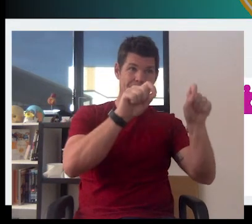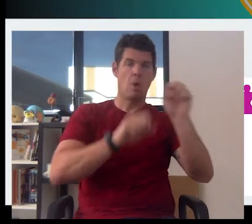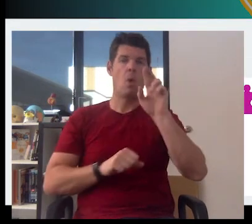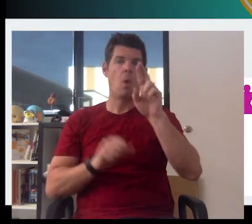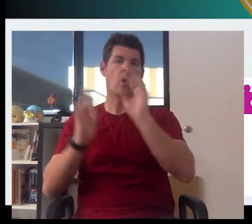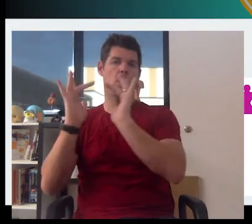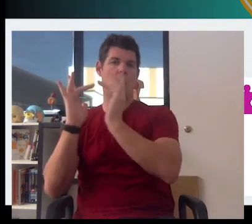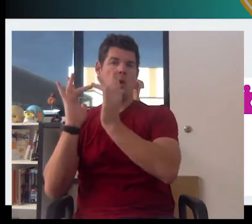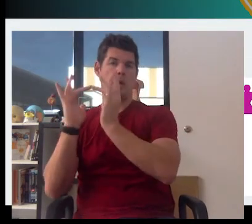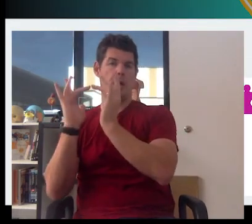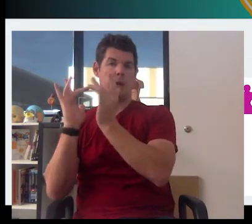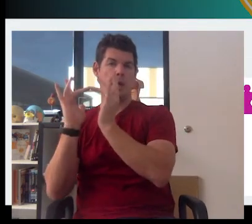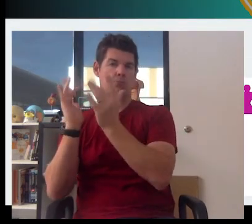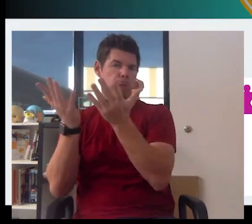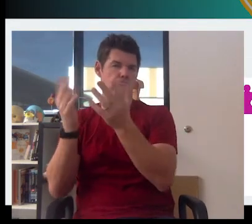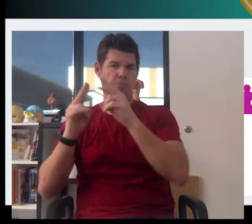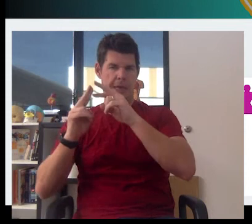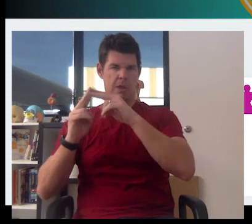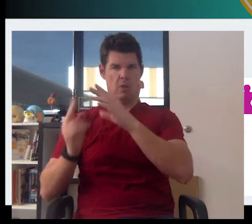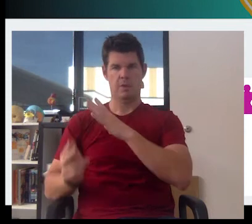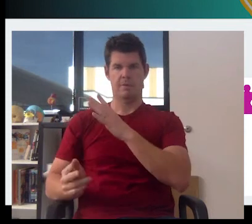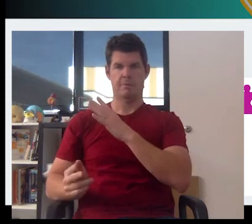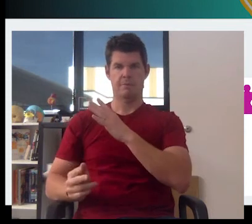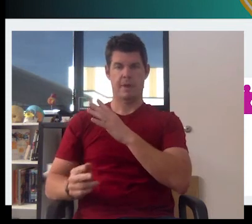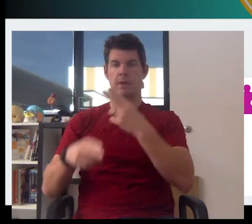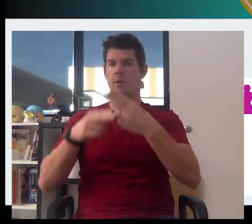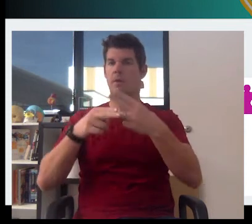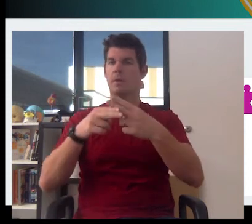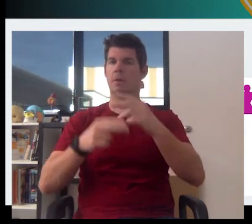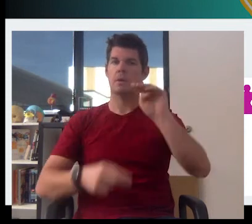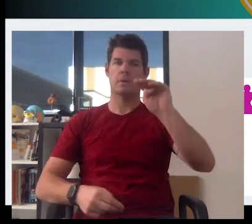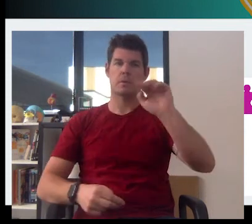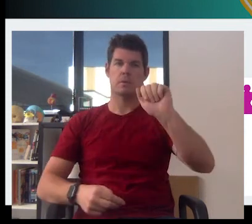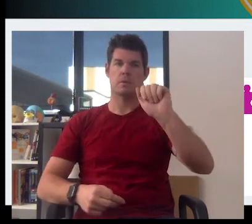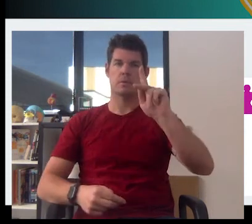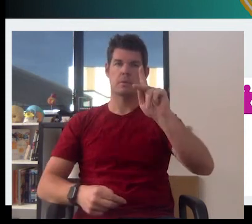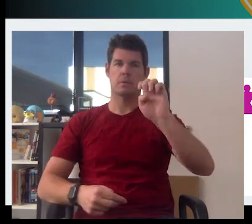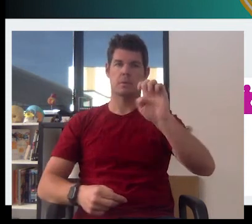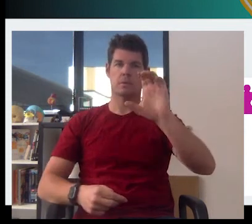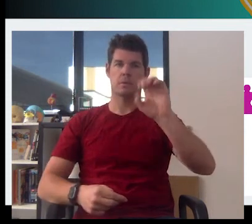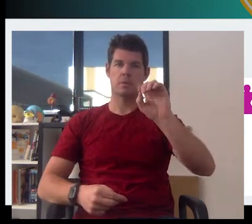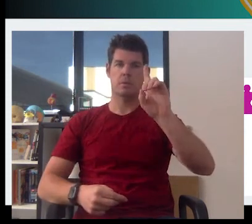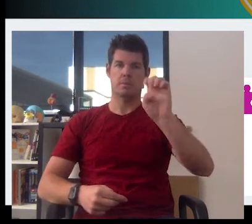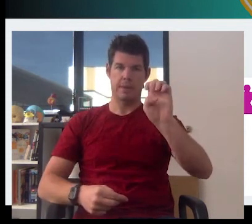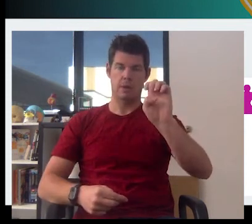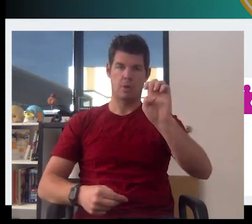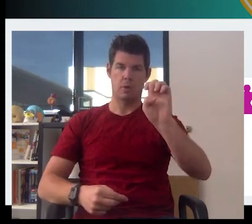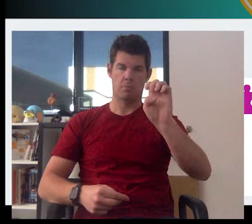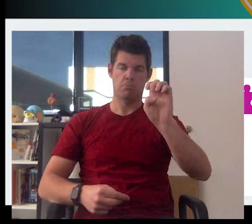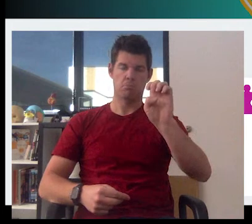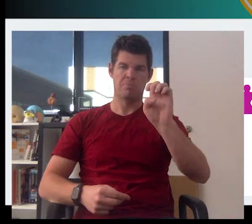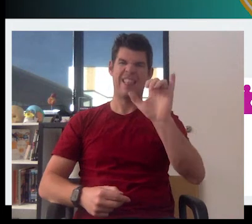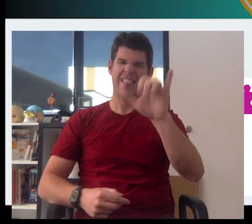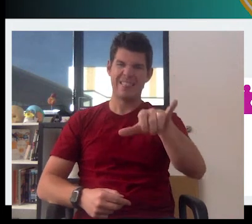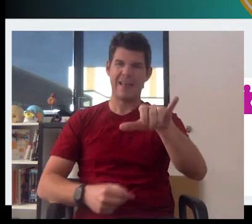software to put on this, which is called MakeCode. So we can still write the software that we would put on this